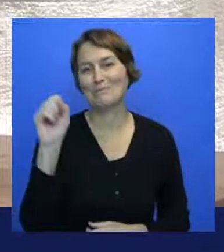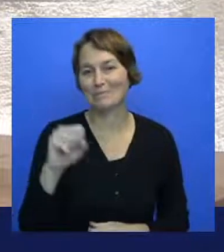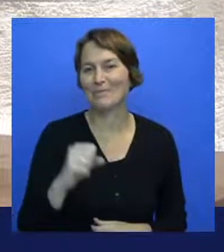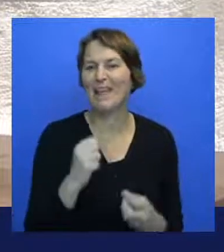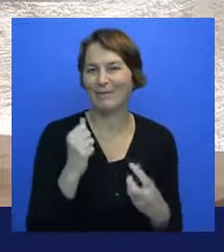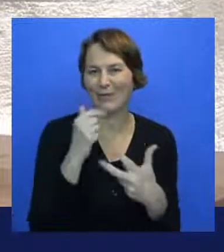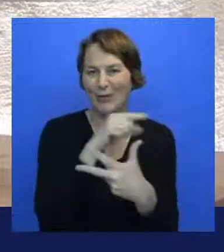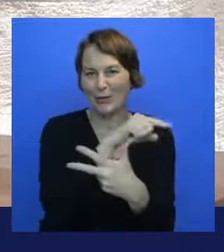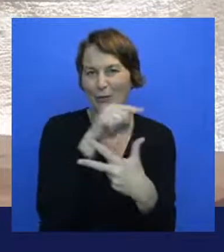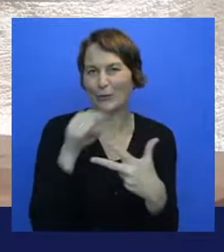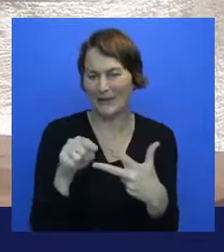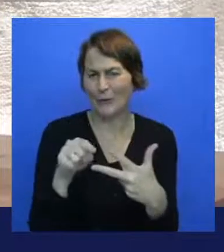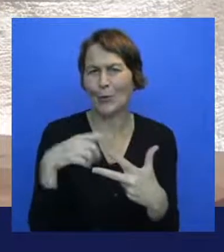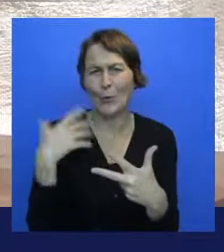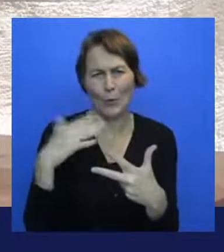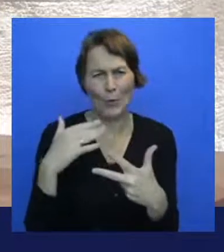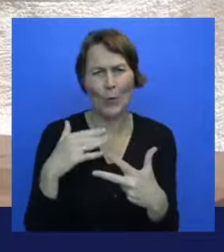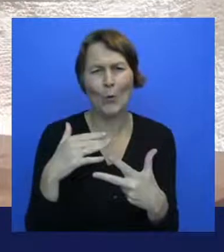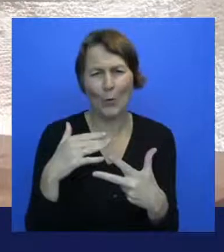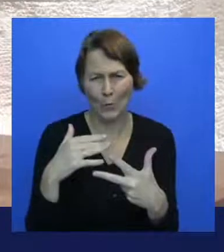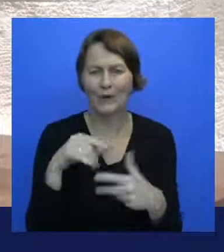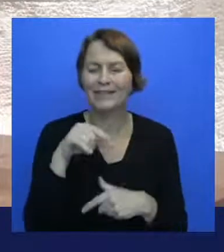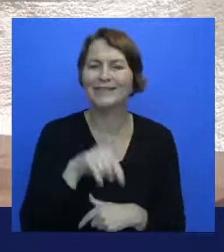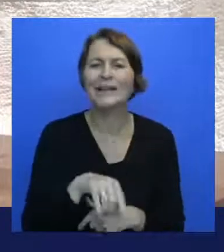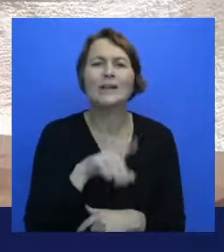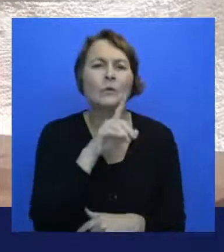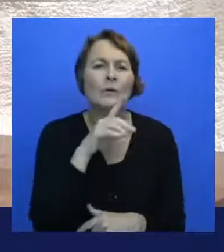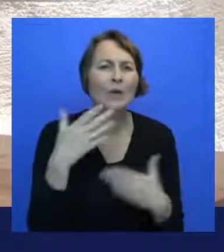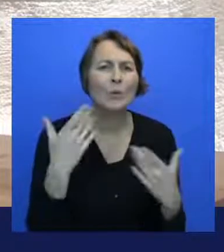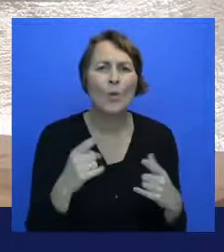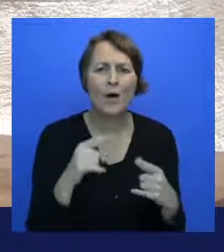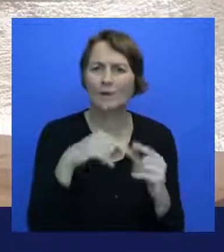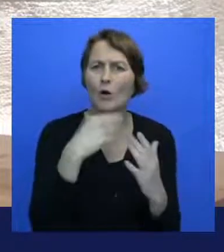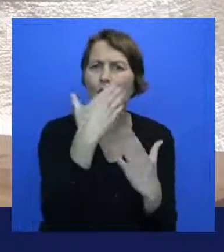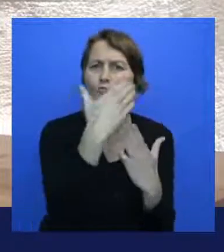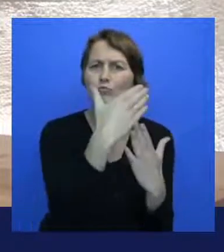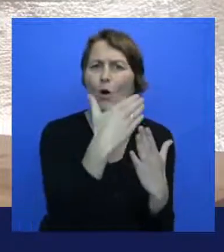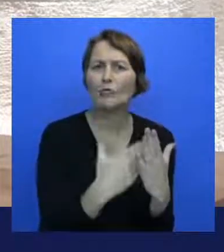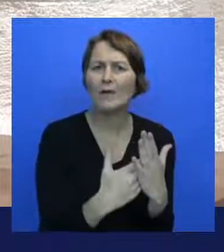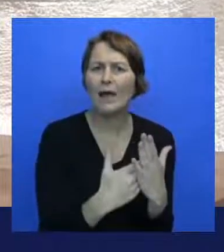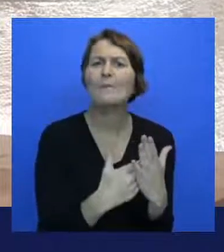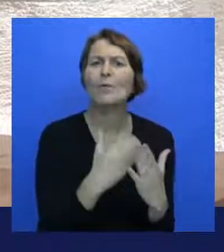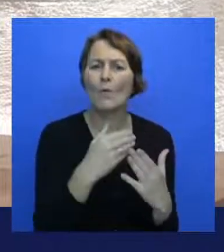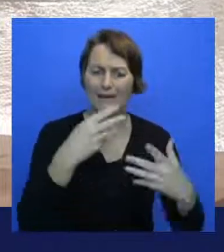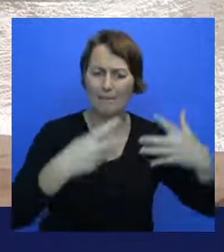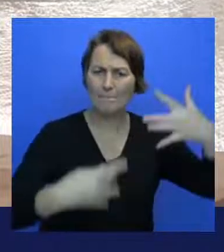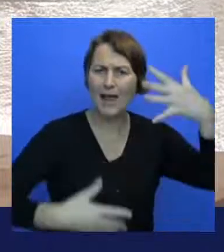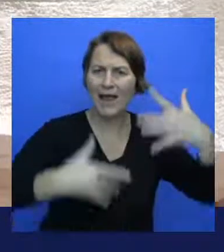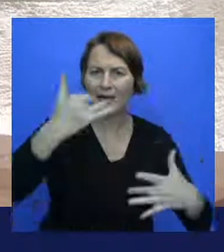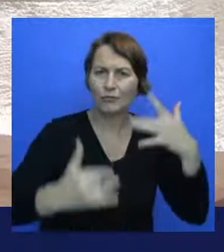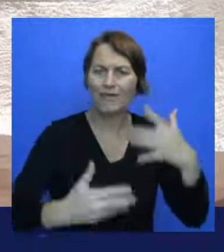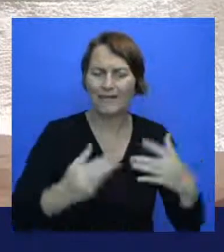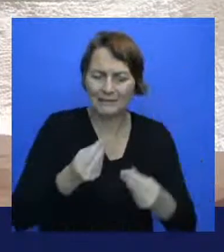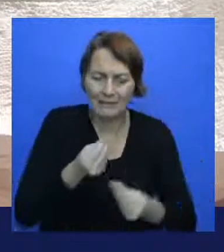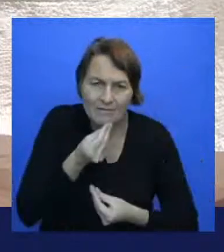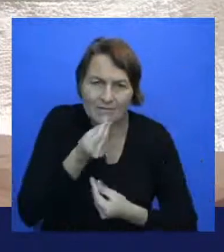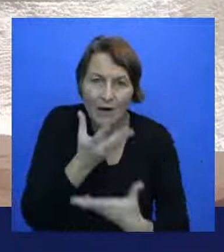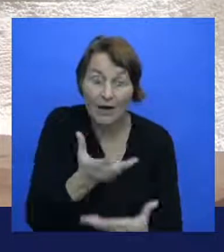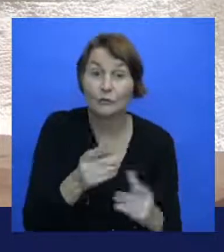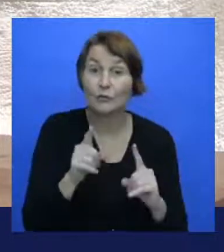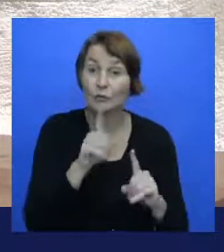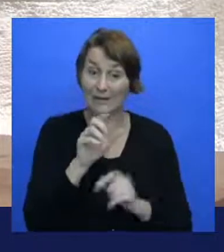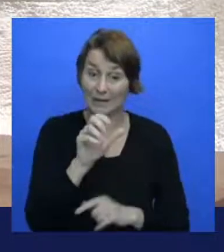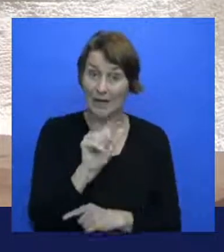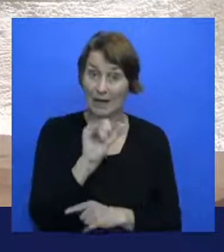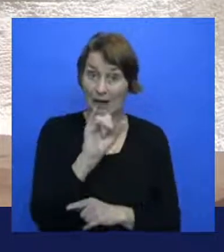particular. First is Metrics Advisor. Metrics Advisor really brings real-time monitoring, based on AI to